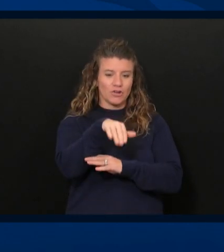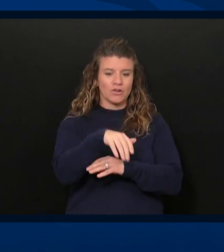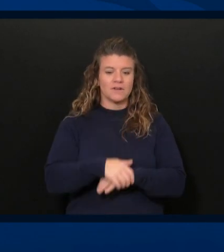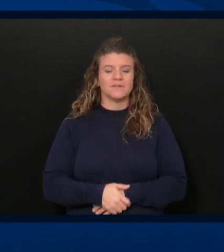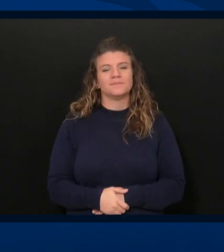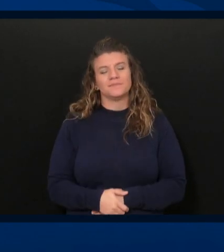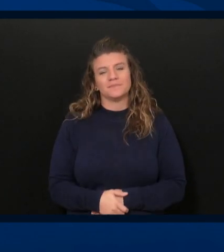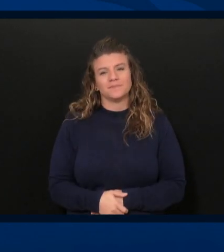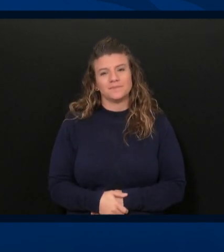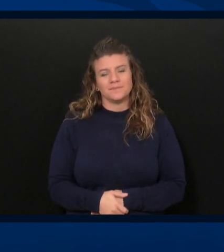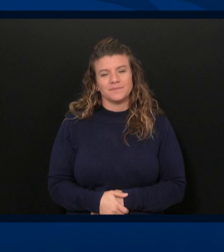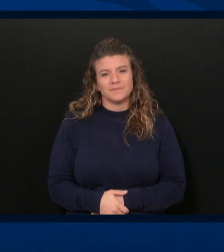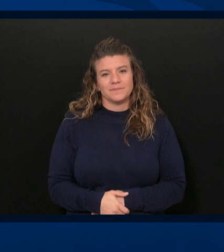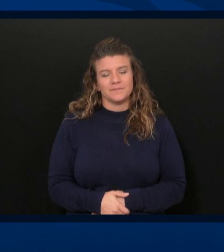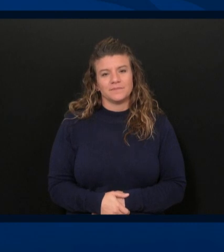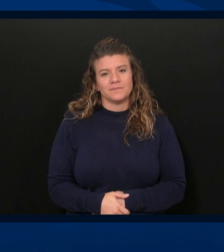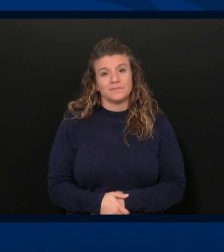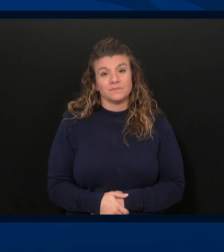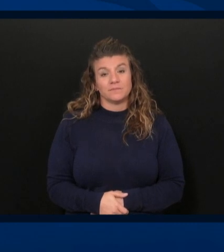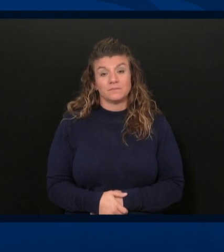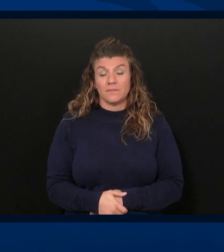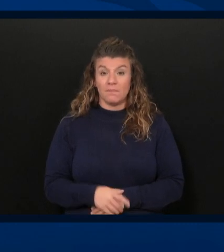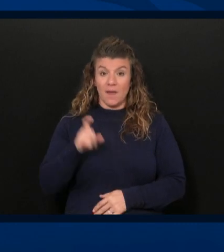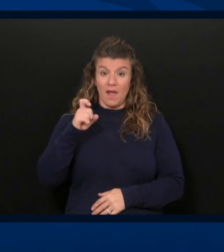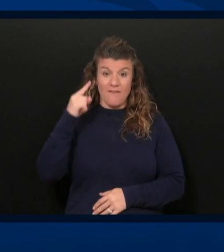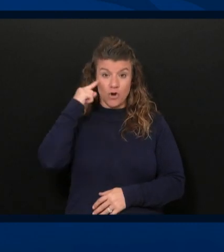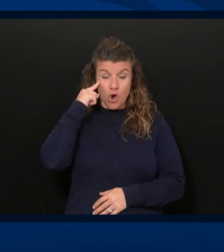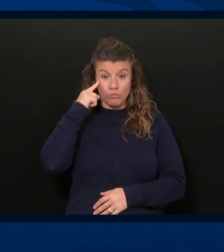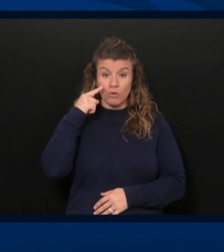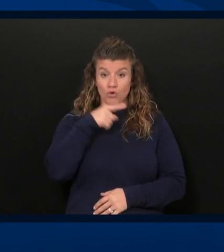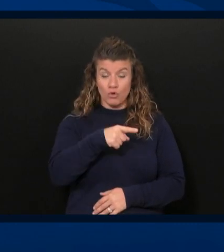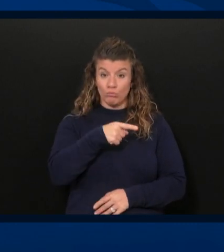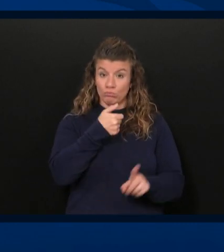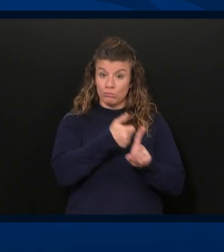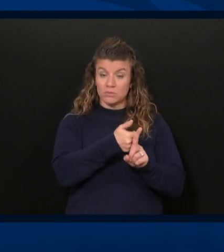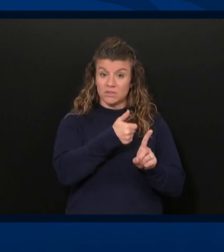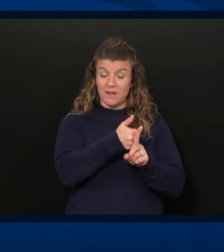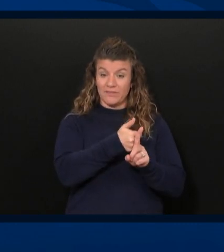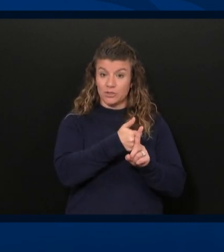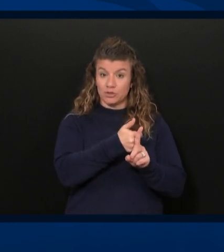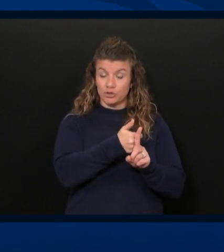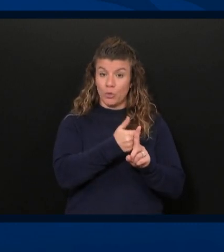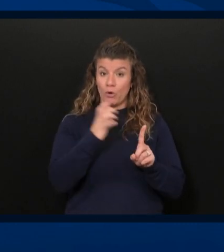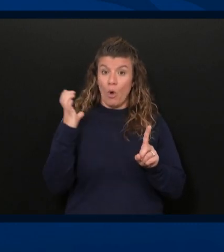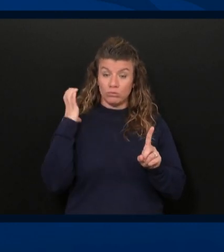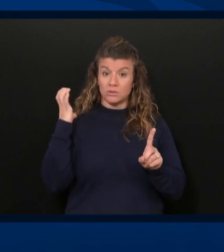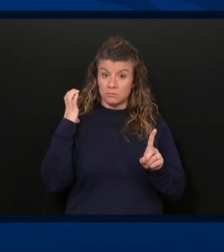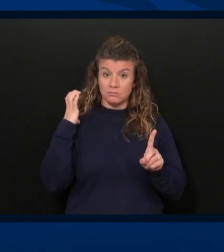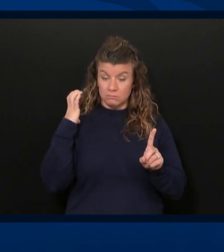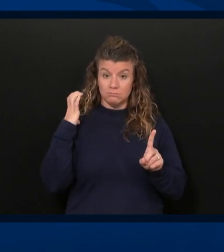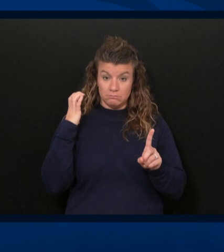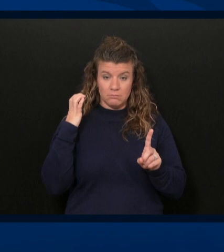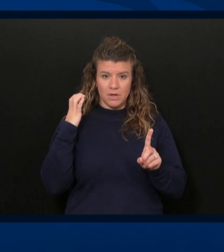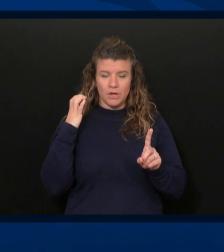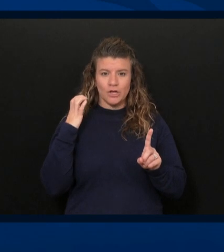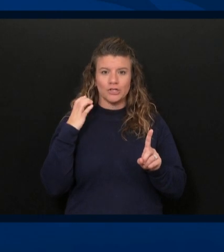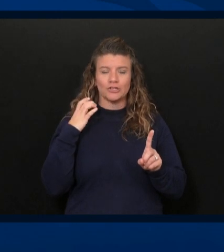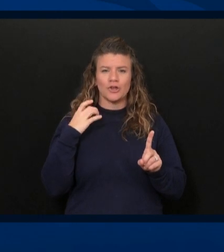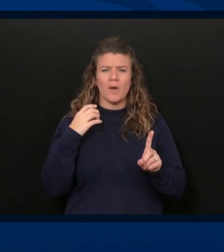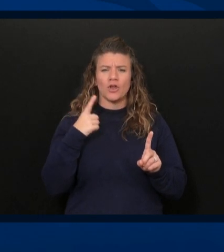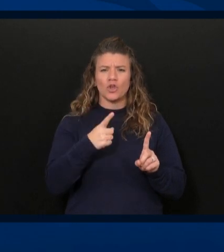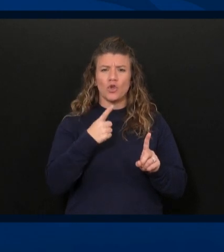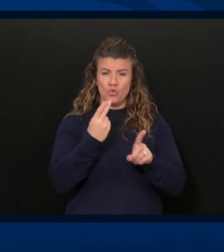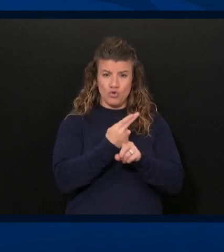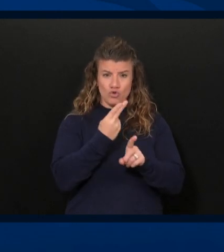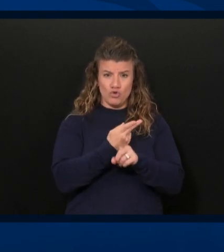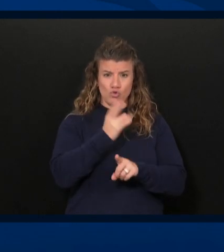time. You're a coach. How much have you drawn on that ability in leading West Virginia